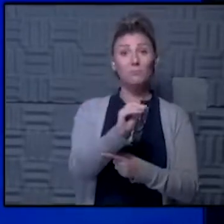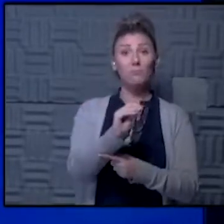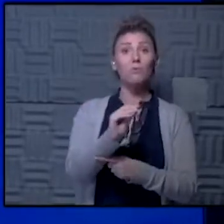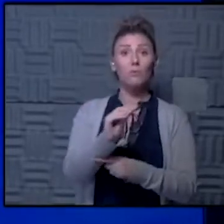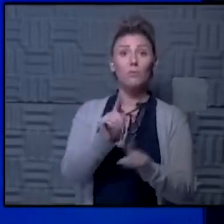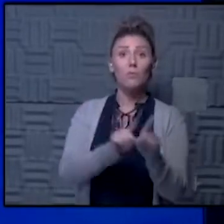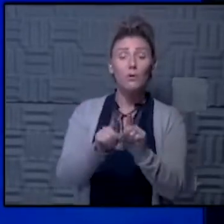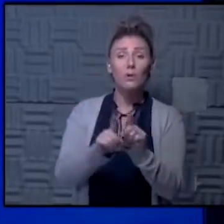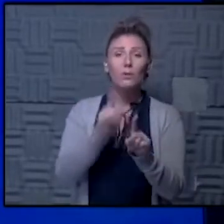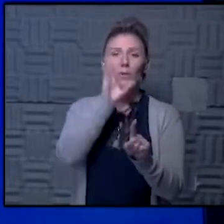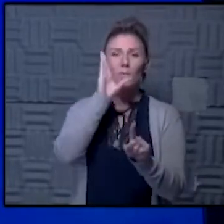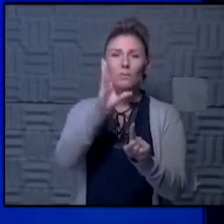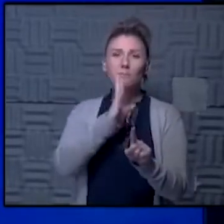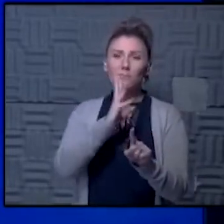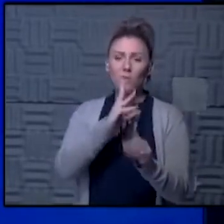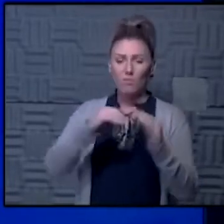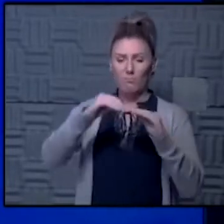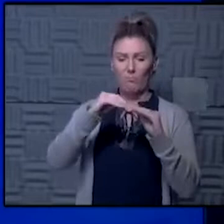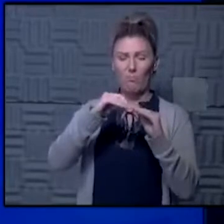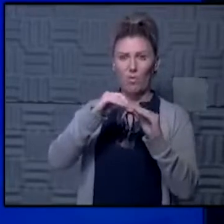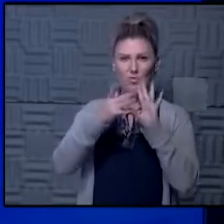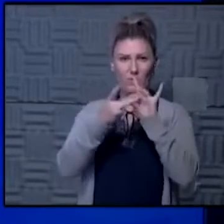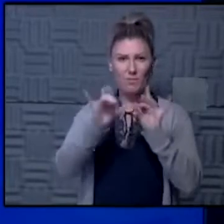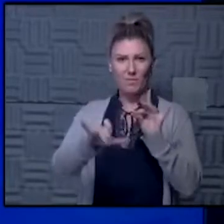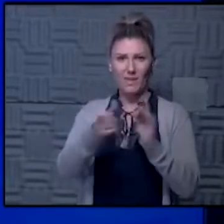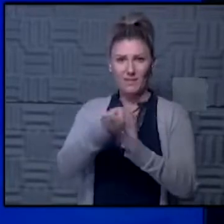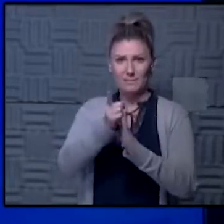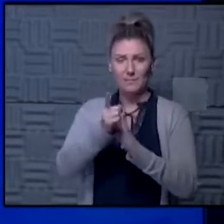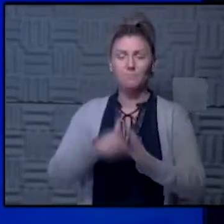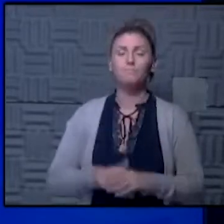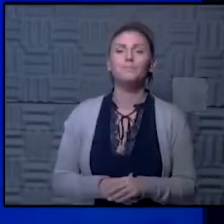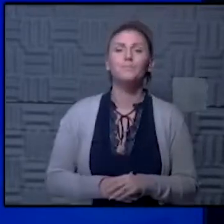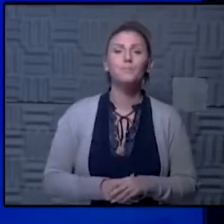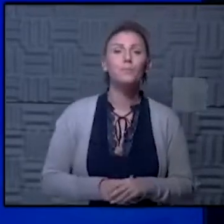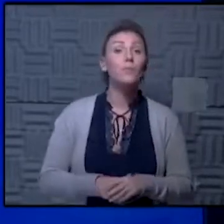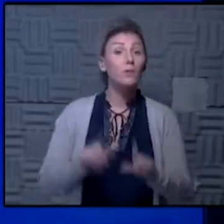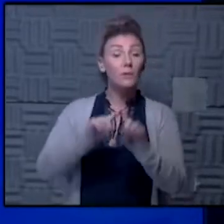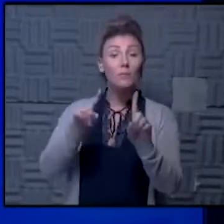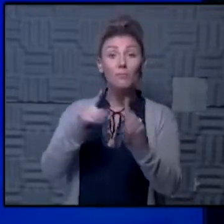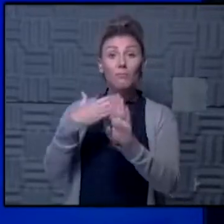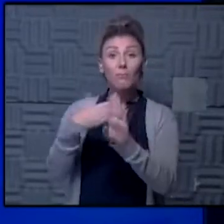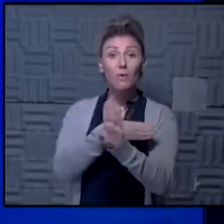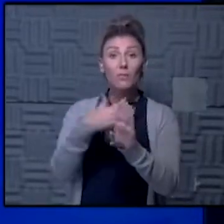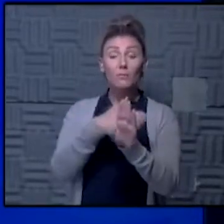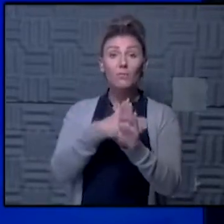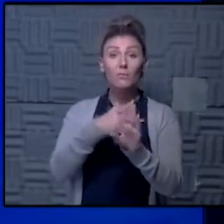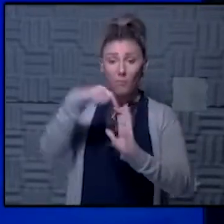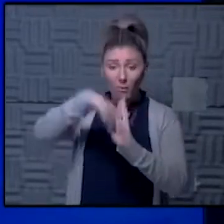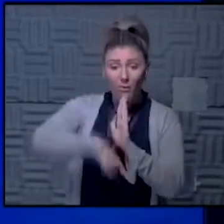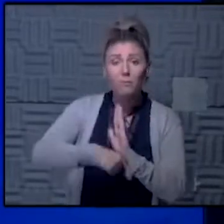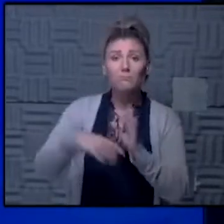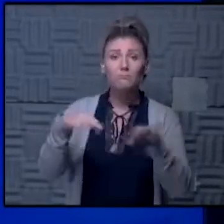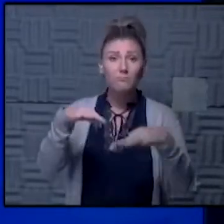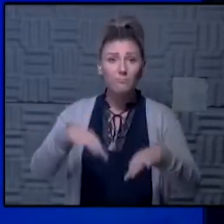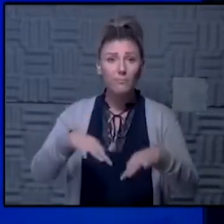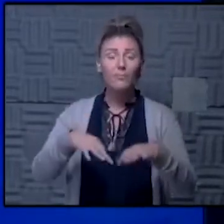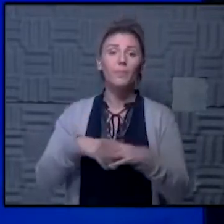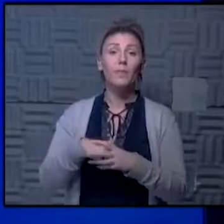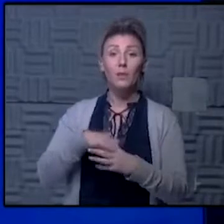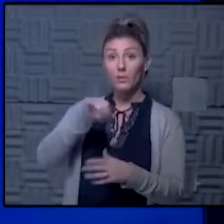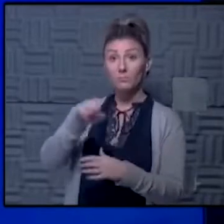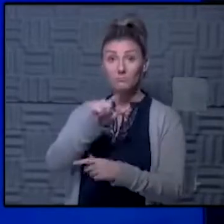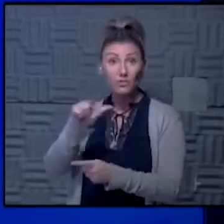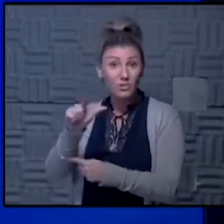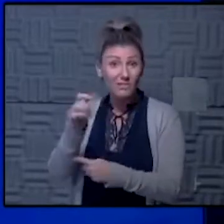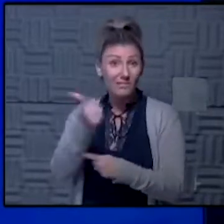well. And again, we'll talk more about that in just a second. But before we jump into those things, Jill, are